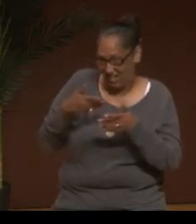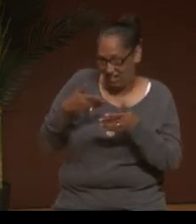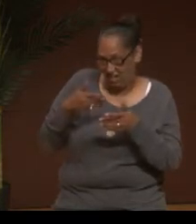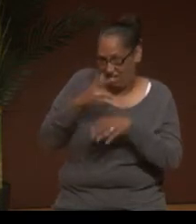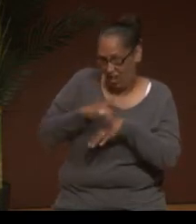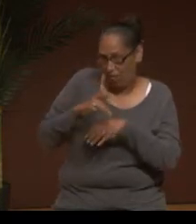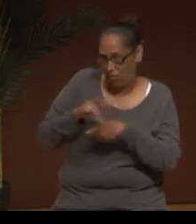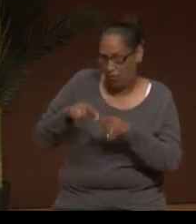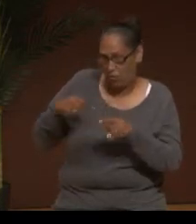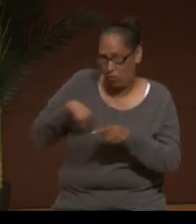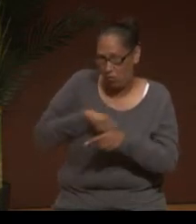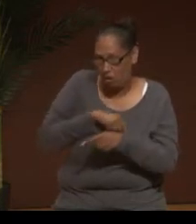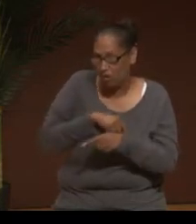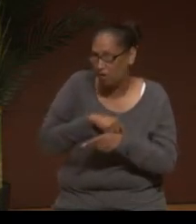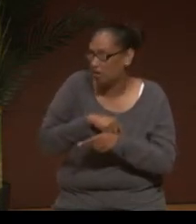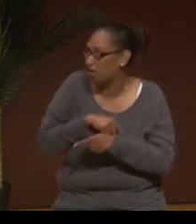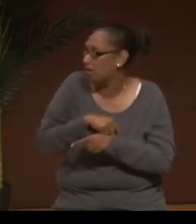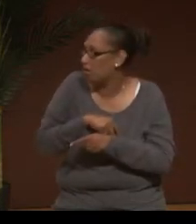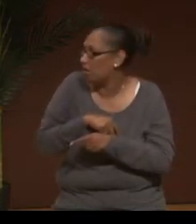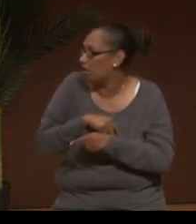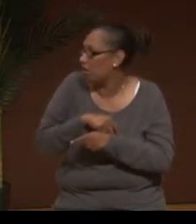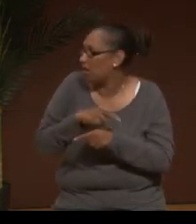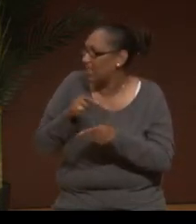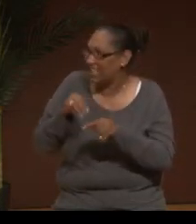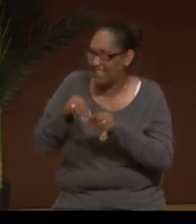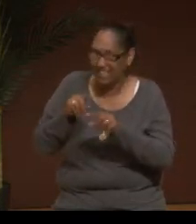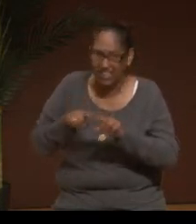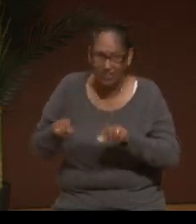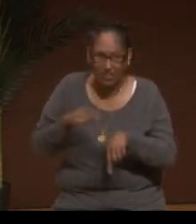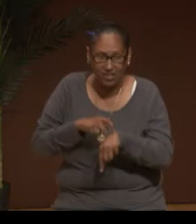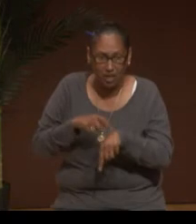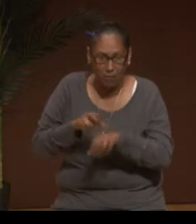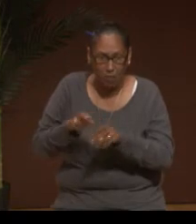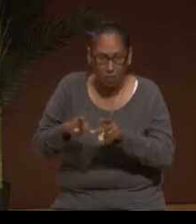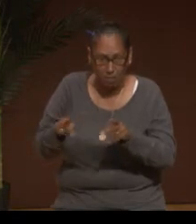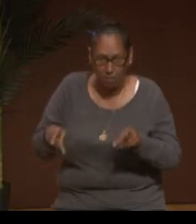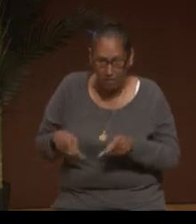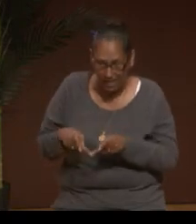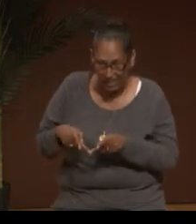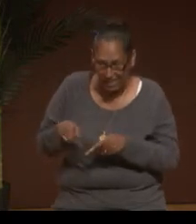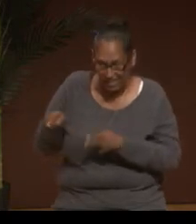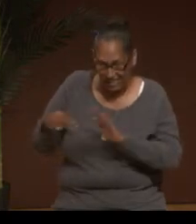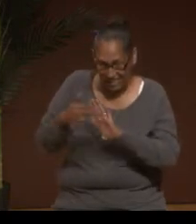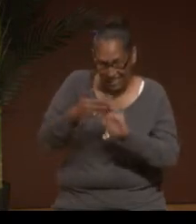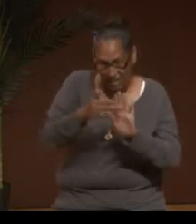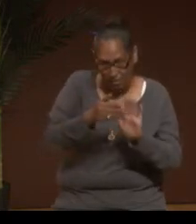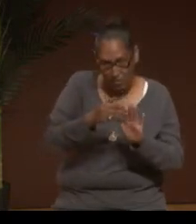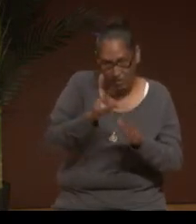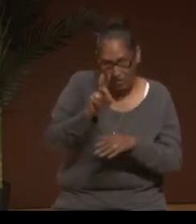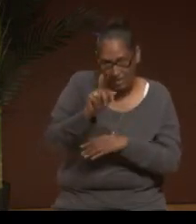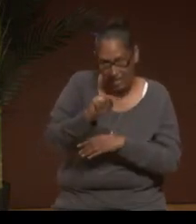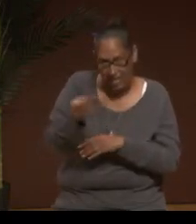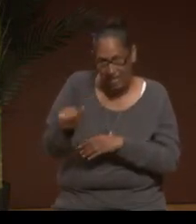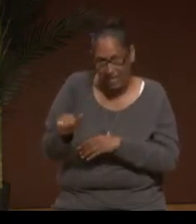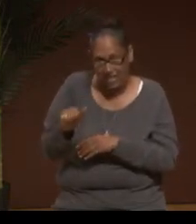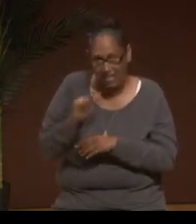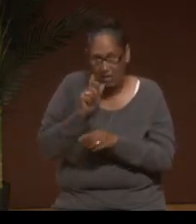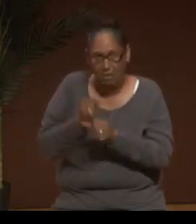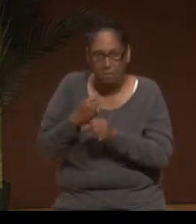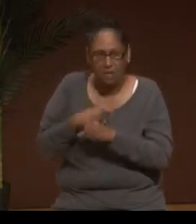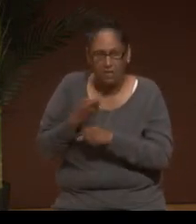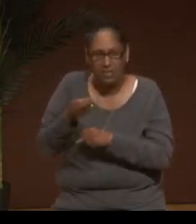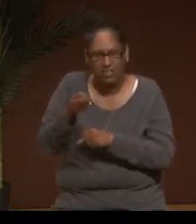political realities in which we live now. In a different time or place, this way of labeling DNA might make very little